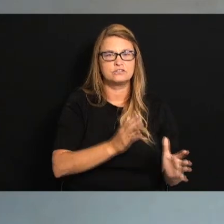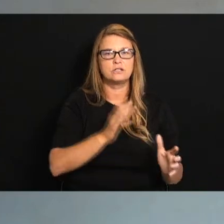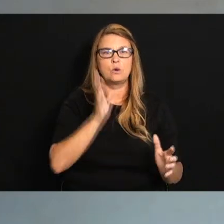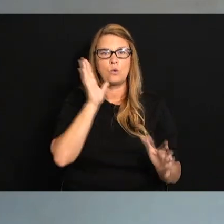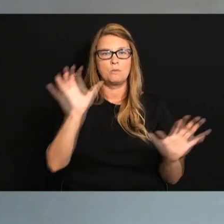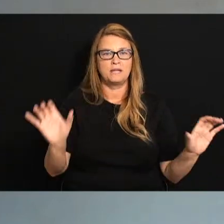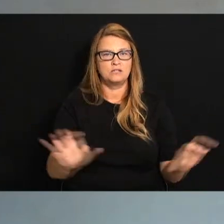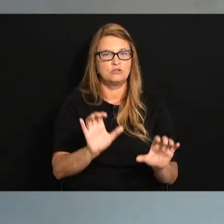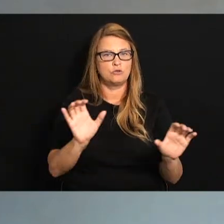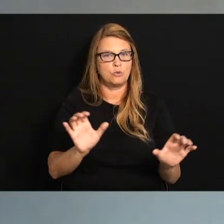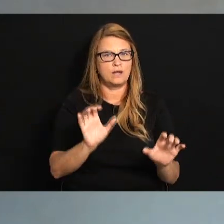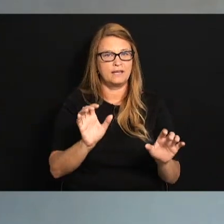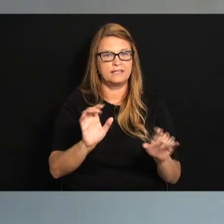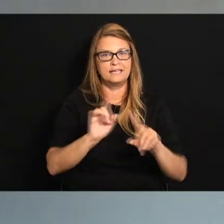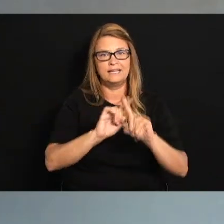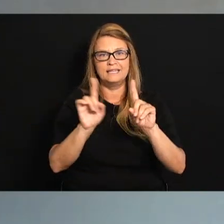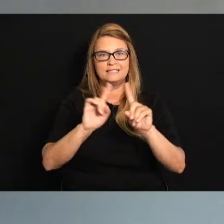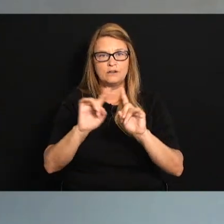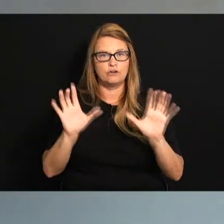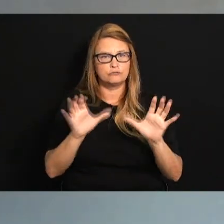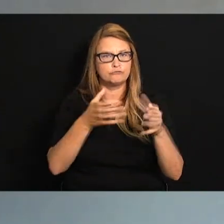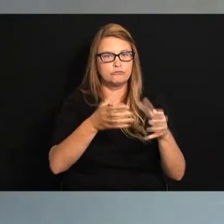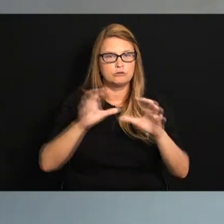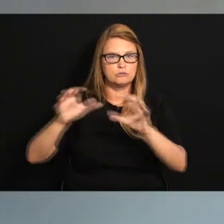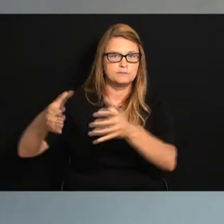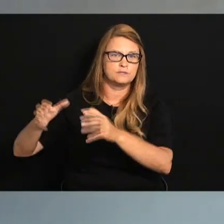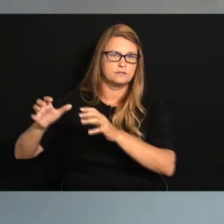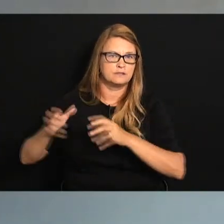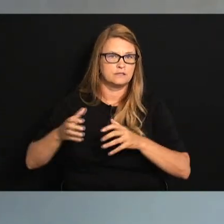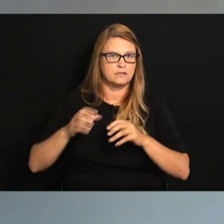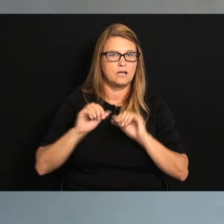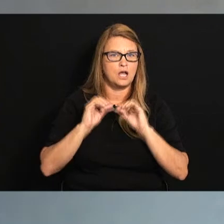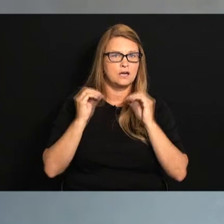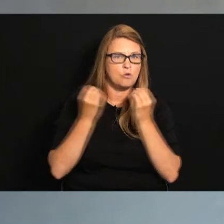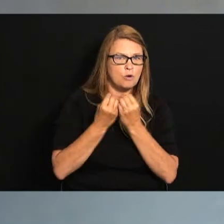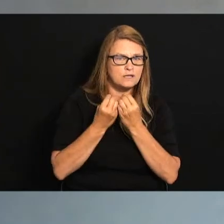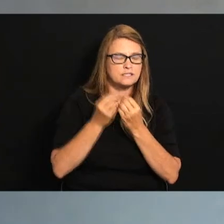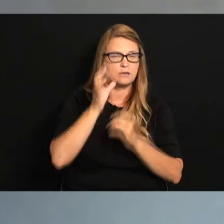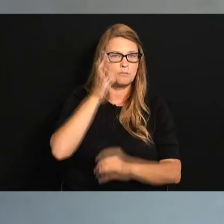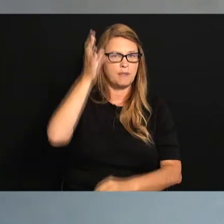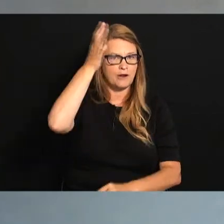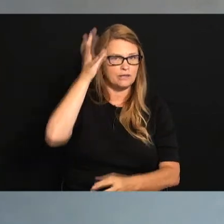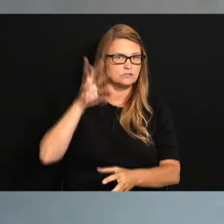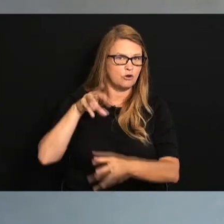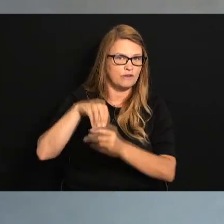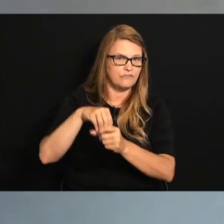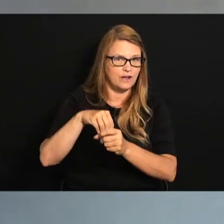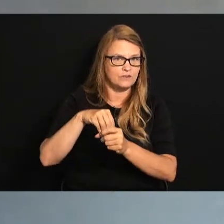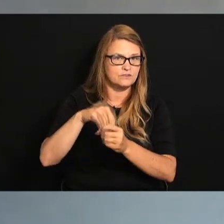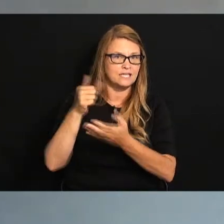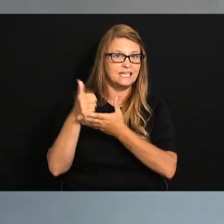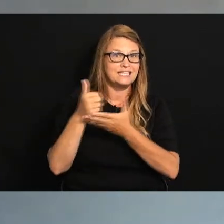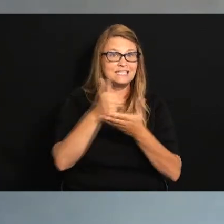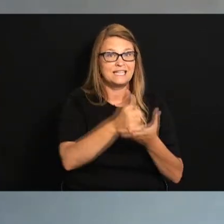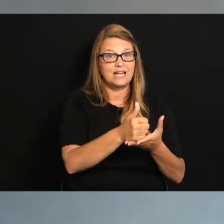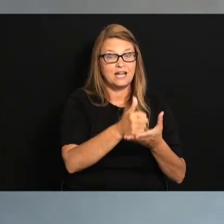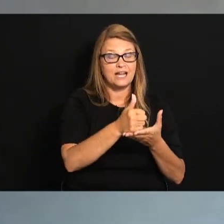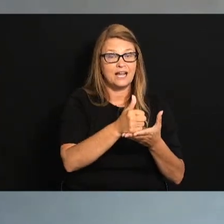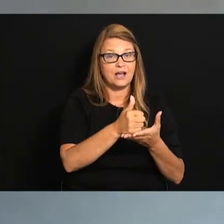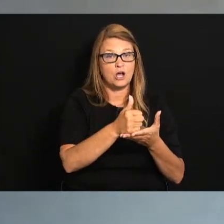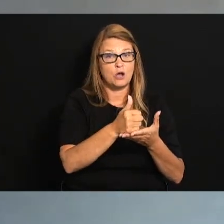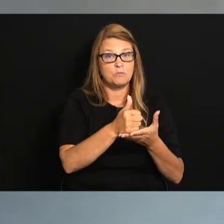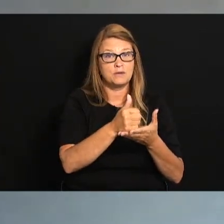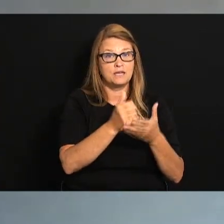a series of outreach with various organizations where parents are involved to help forward